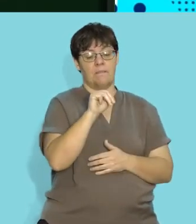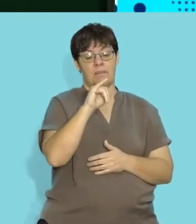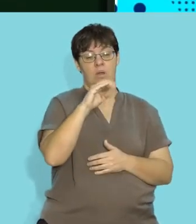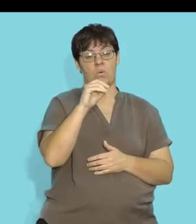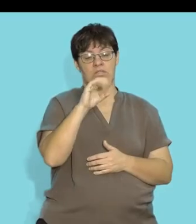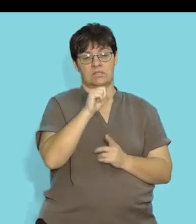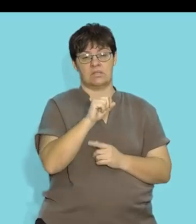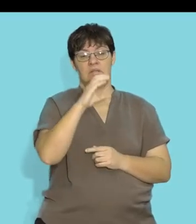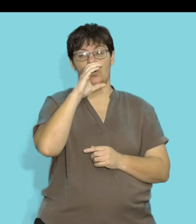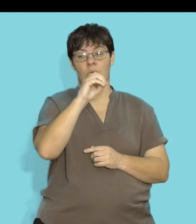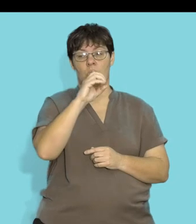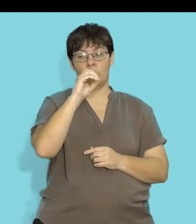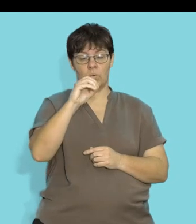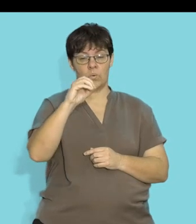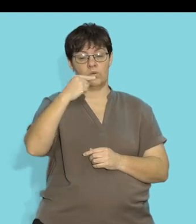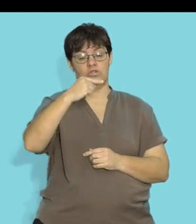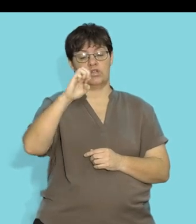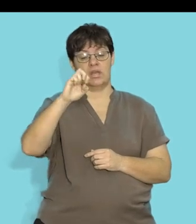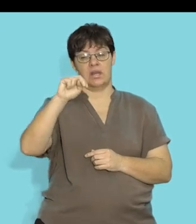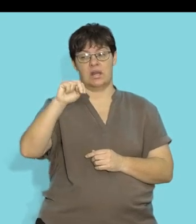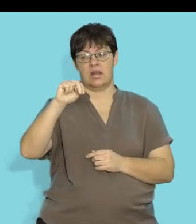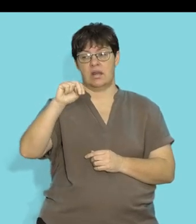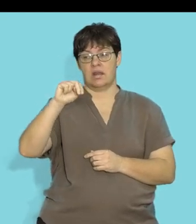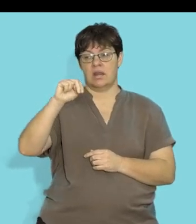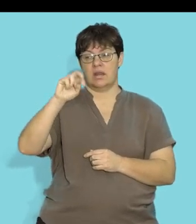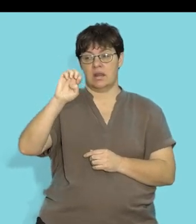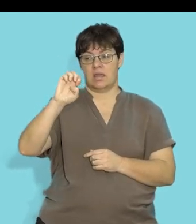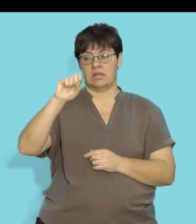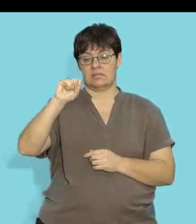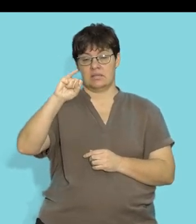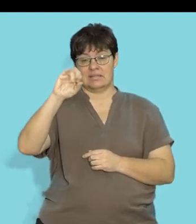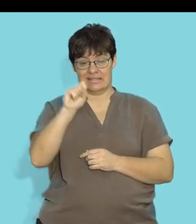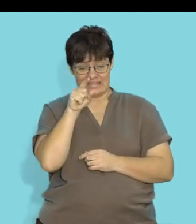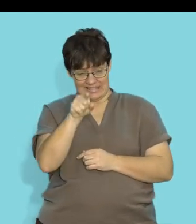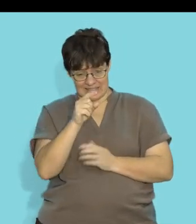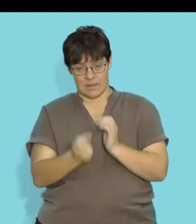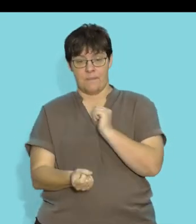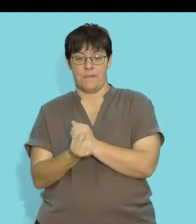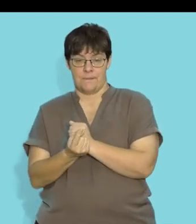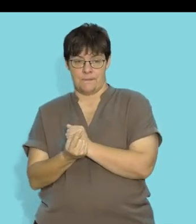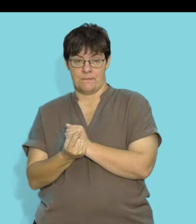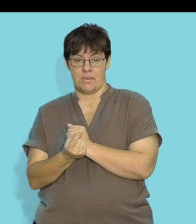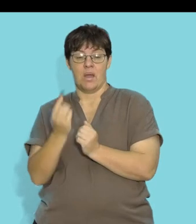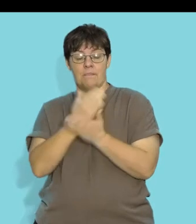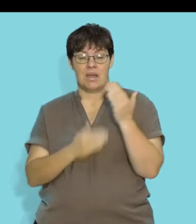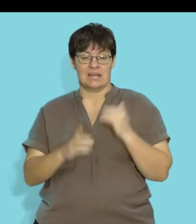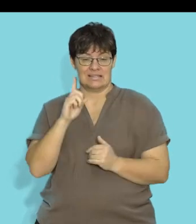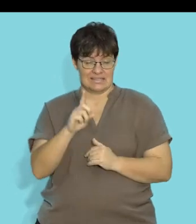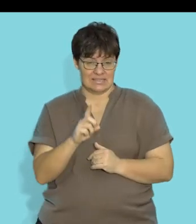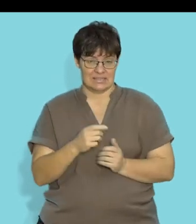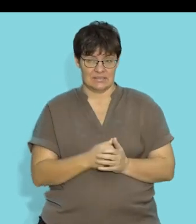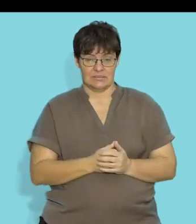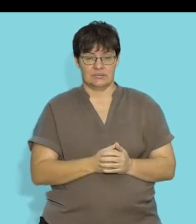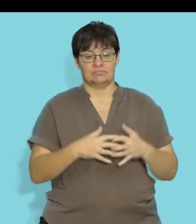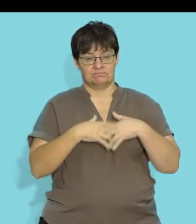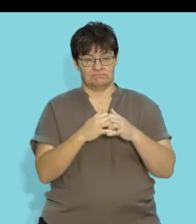process of meiosis called oogenesis. And so that is meiosis, where oogenesis produces part D, which is